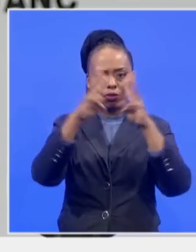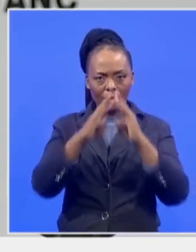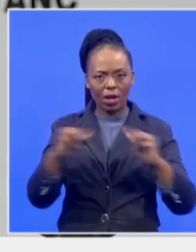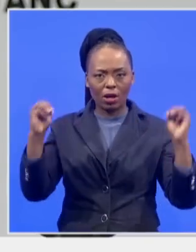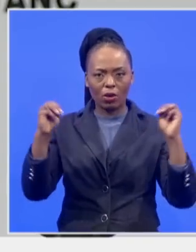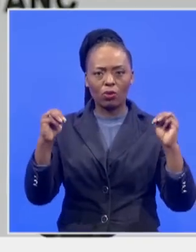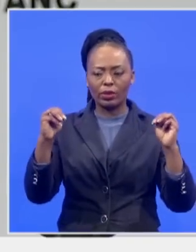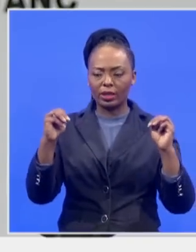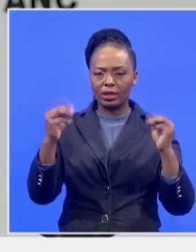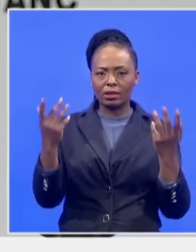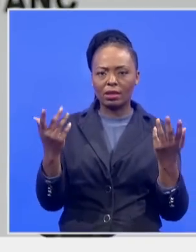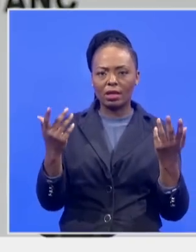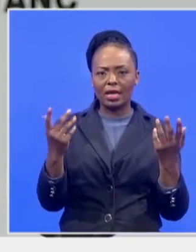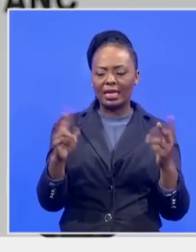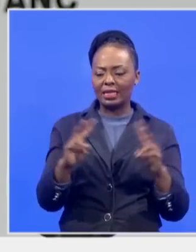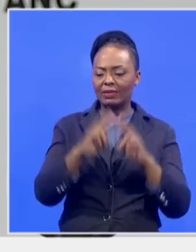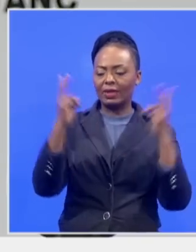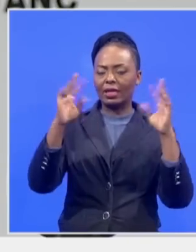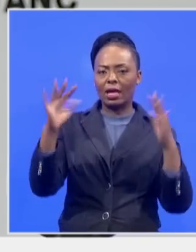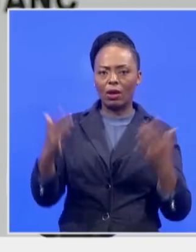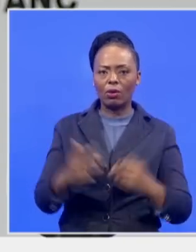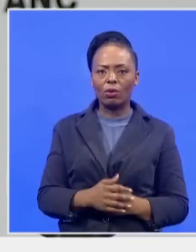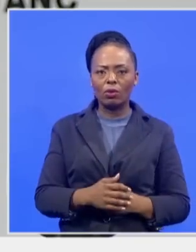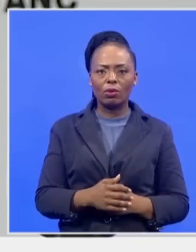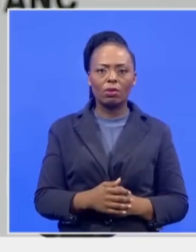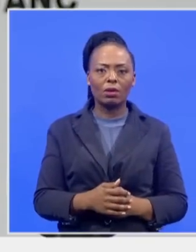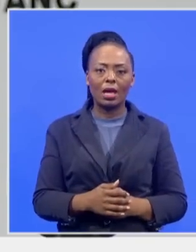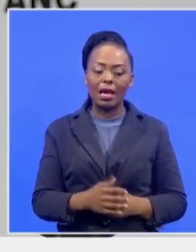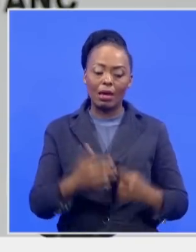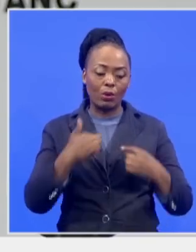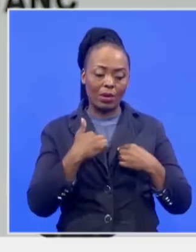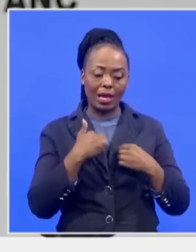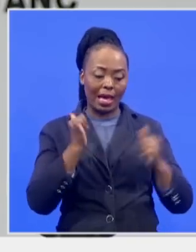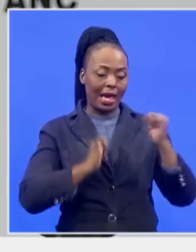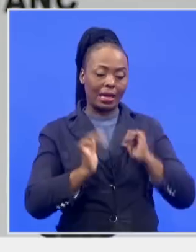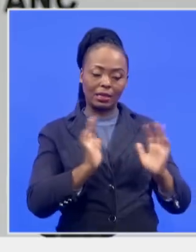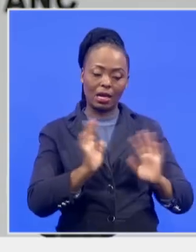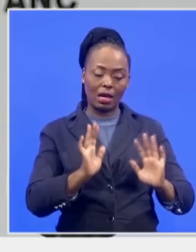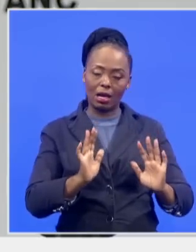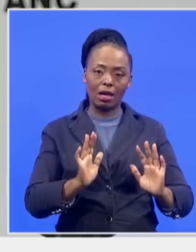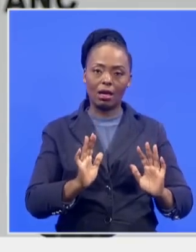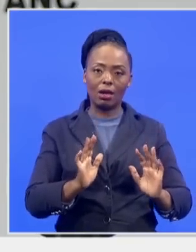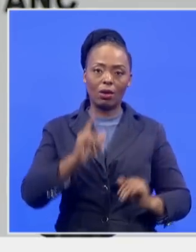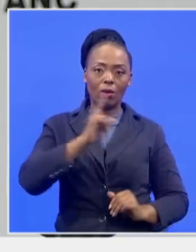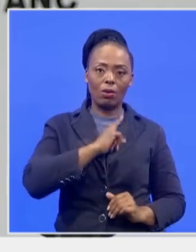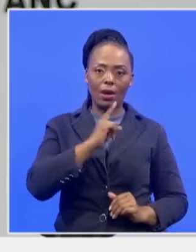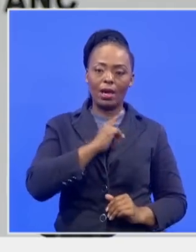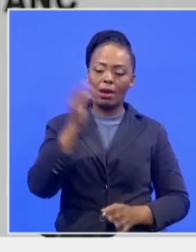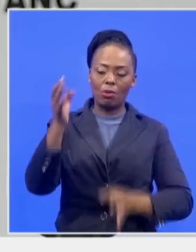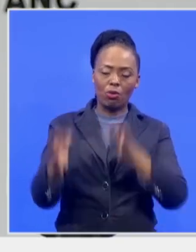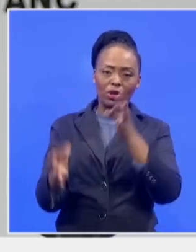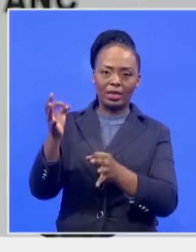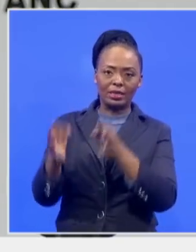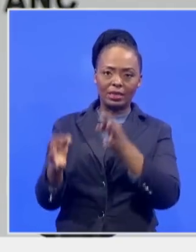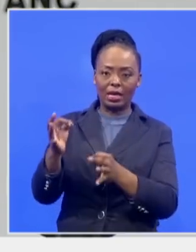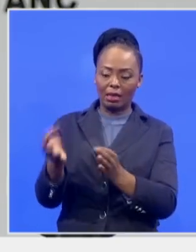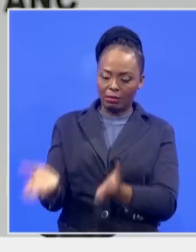different? We did not act because we gave people political